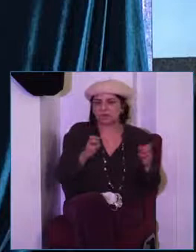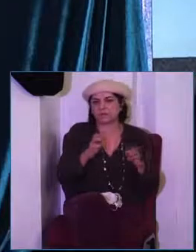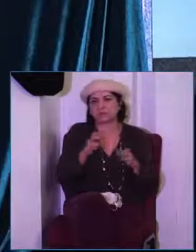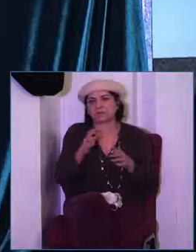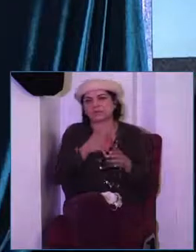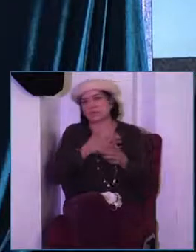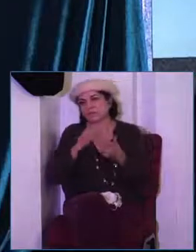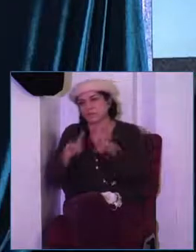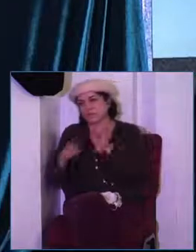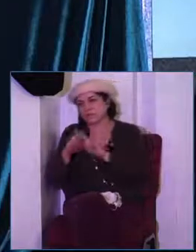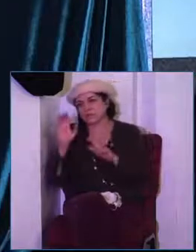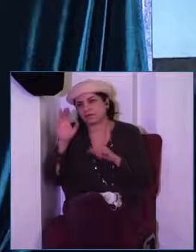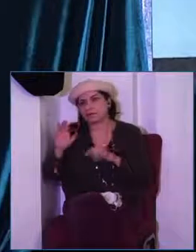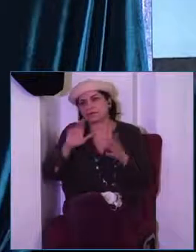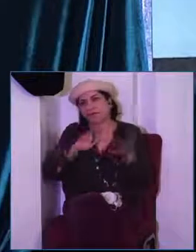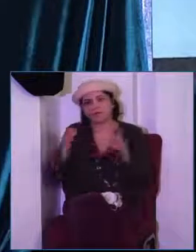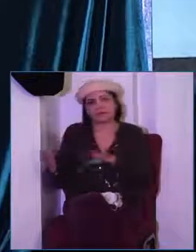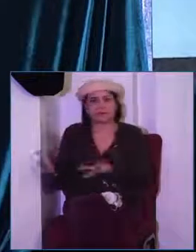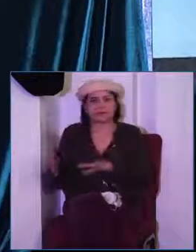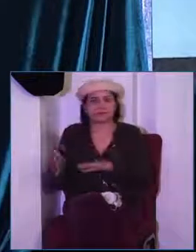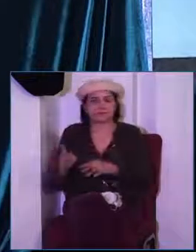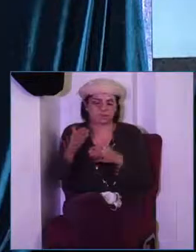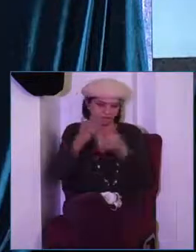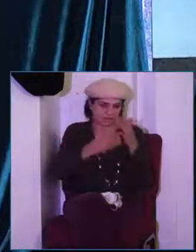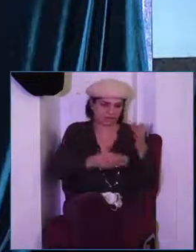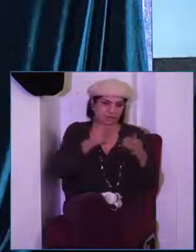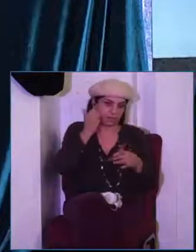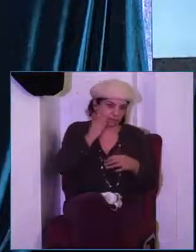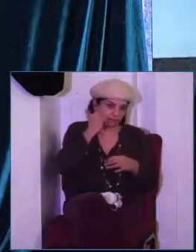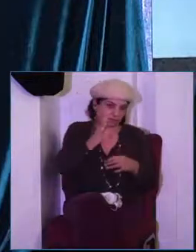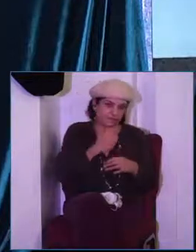And yet, at the end of every day,